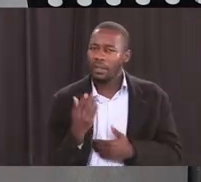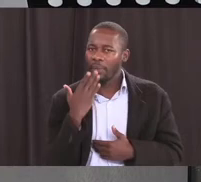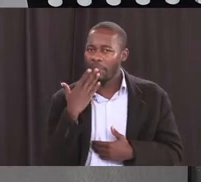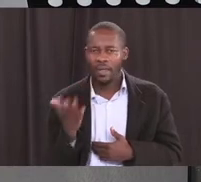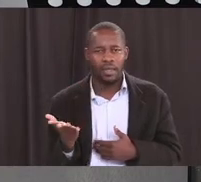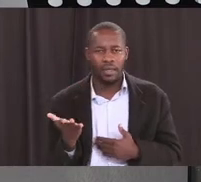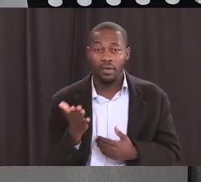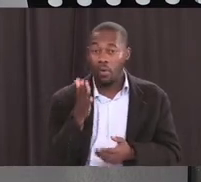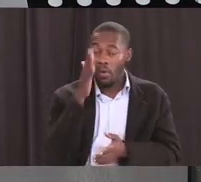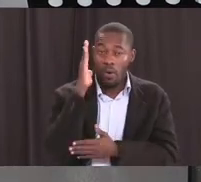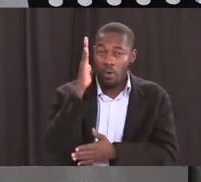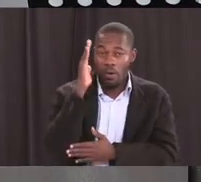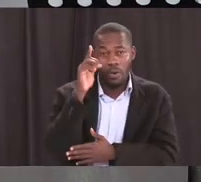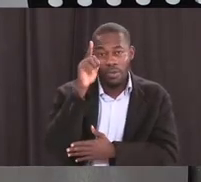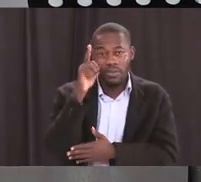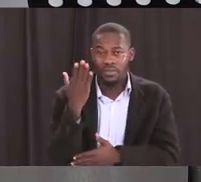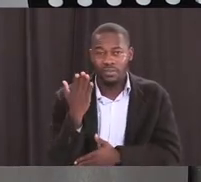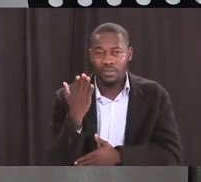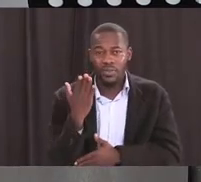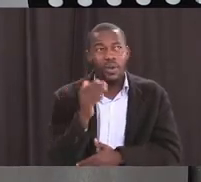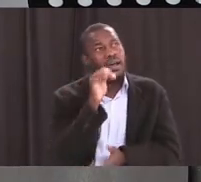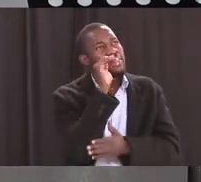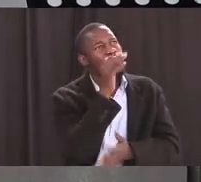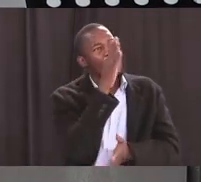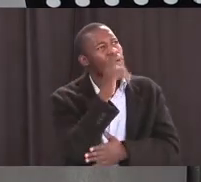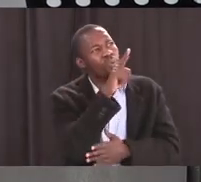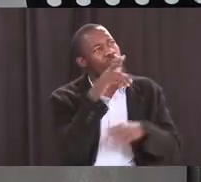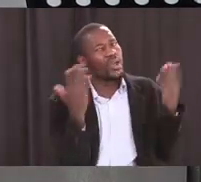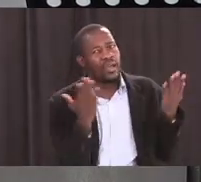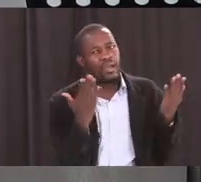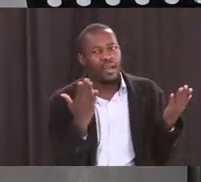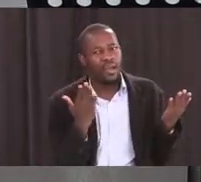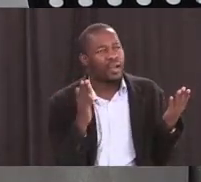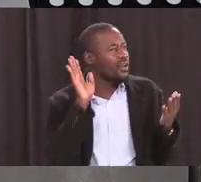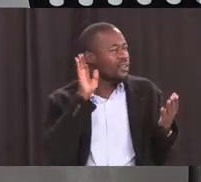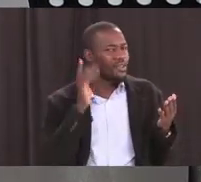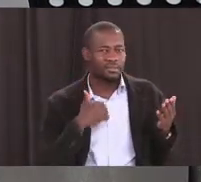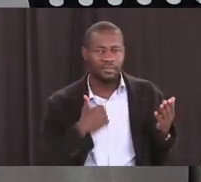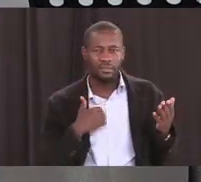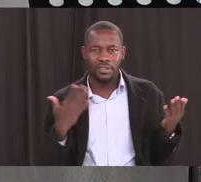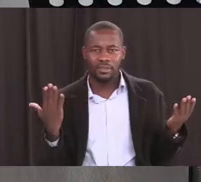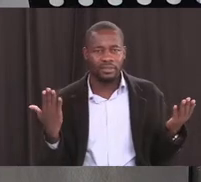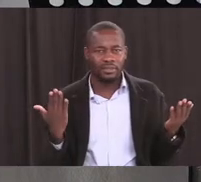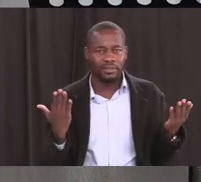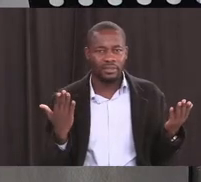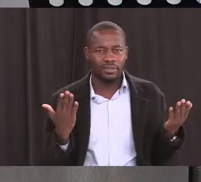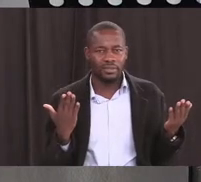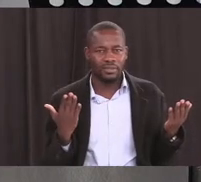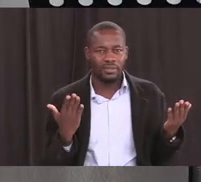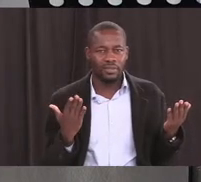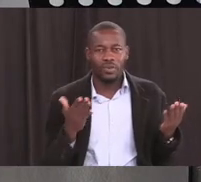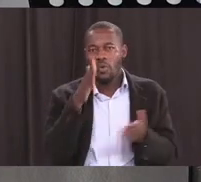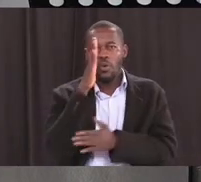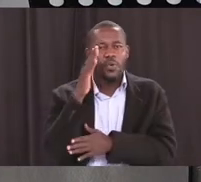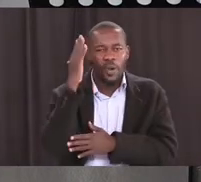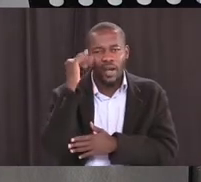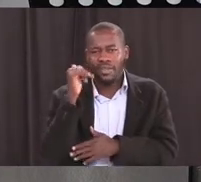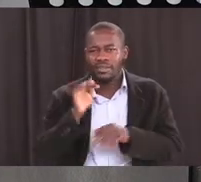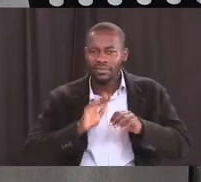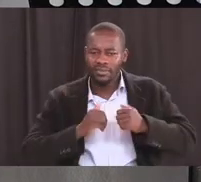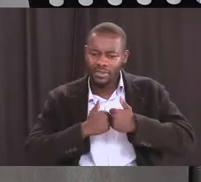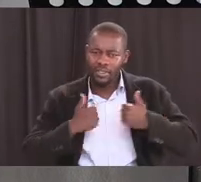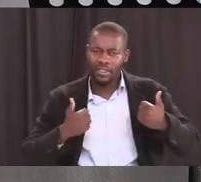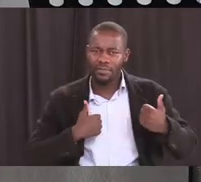God, where are you? Are you even in this journey of mine? Do you even care about